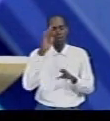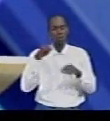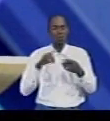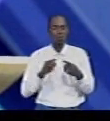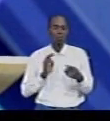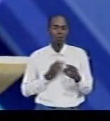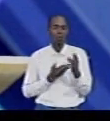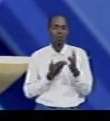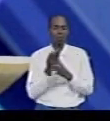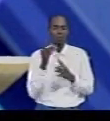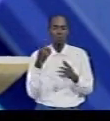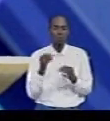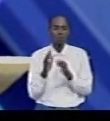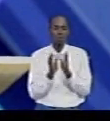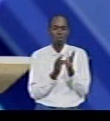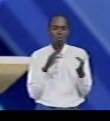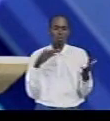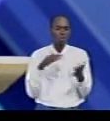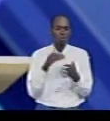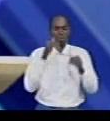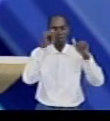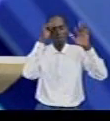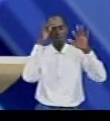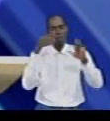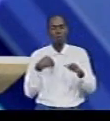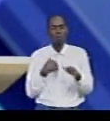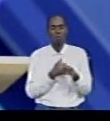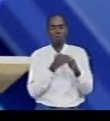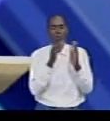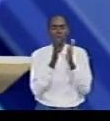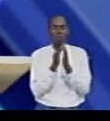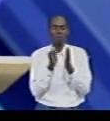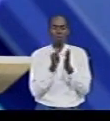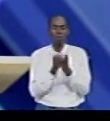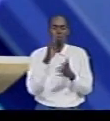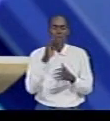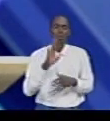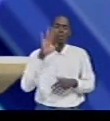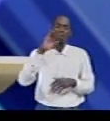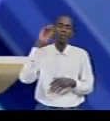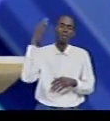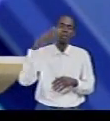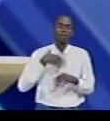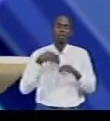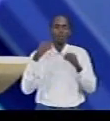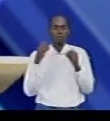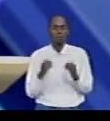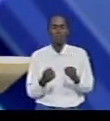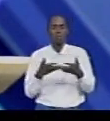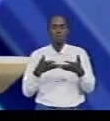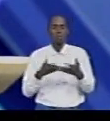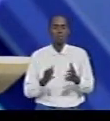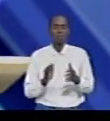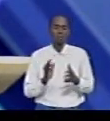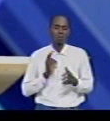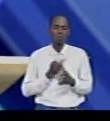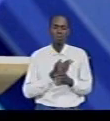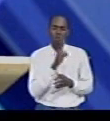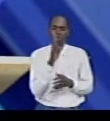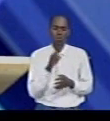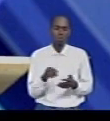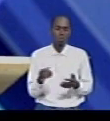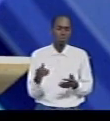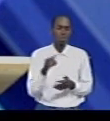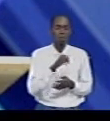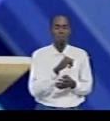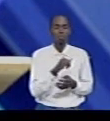study. Father, we pray that by your grace and power, help us to remain fair and hold on to this